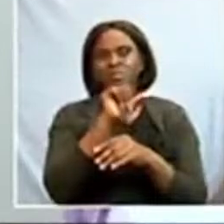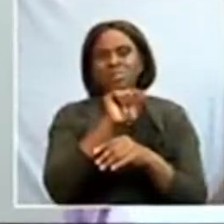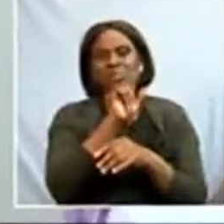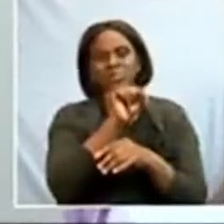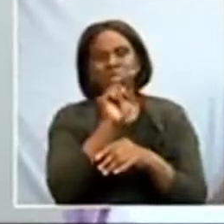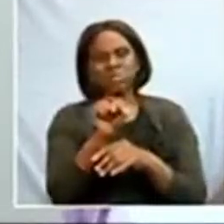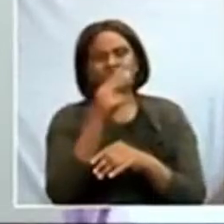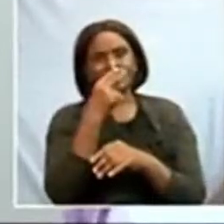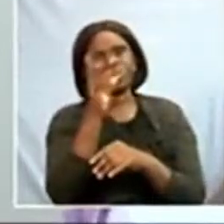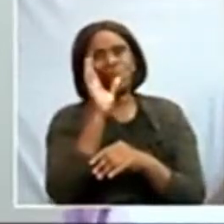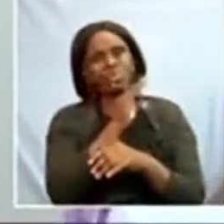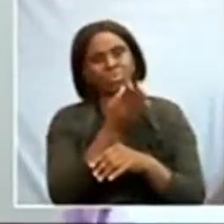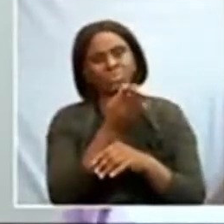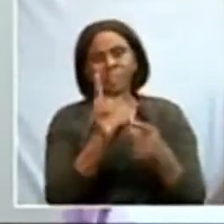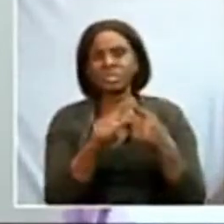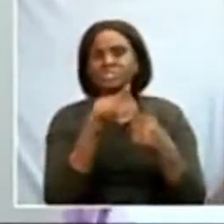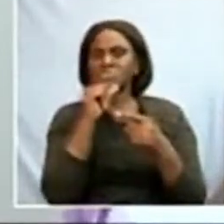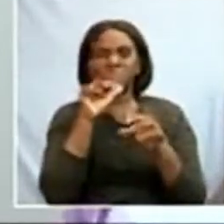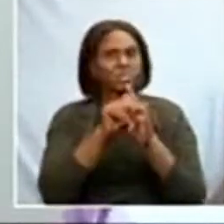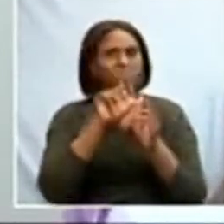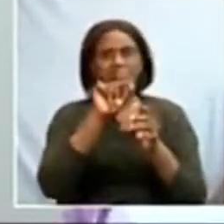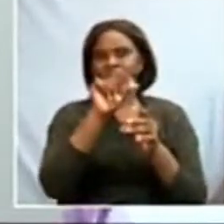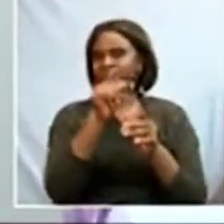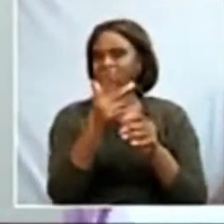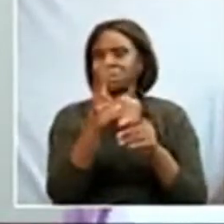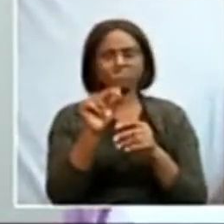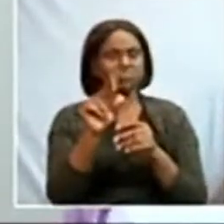2022, but not in 2023.